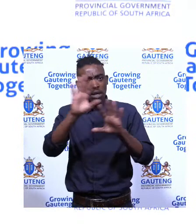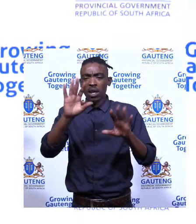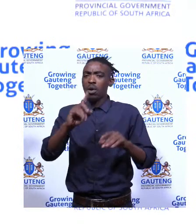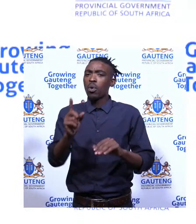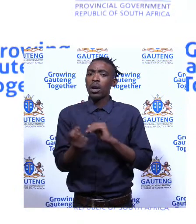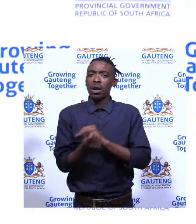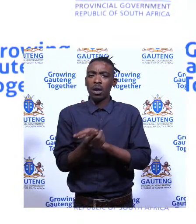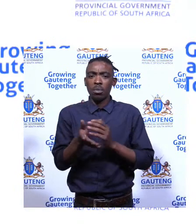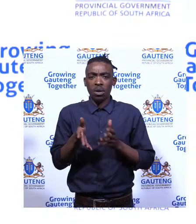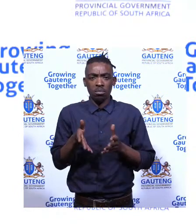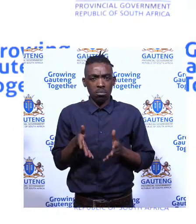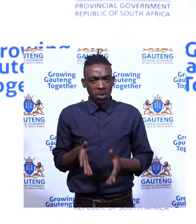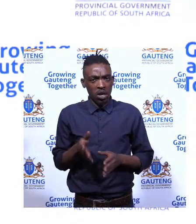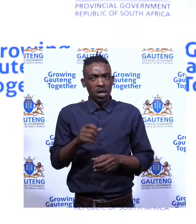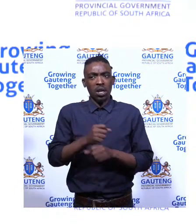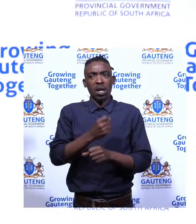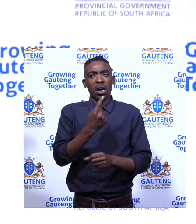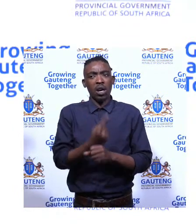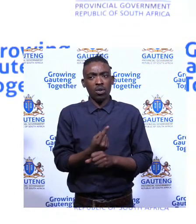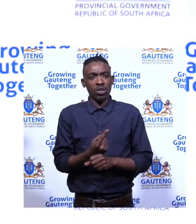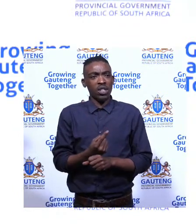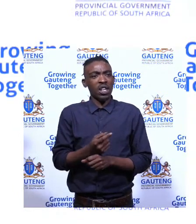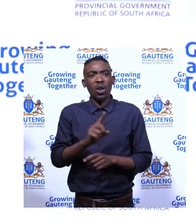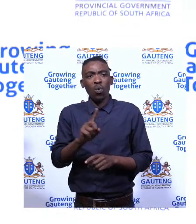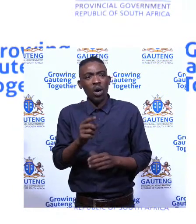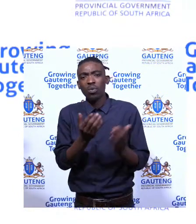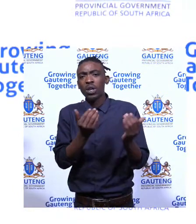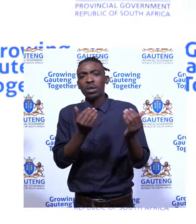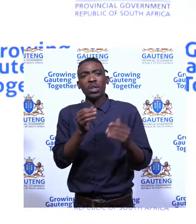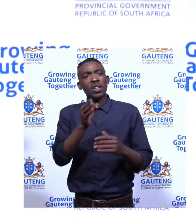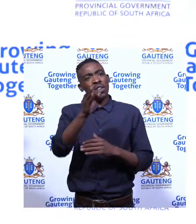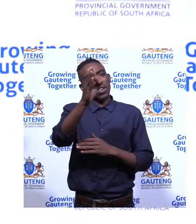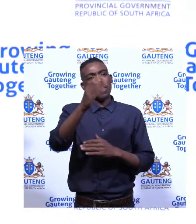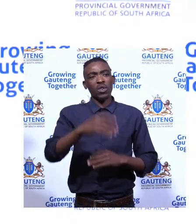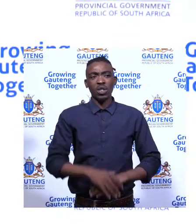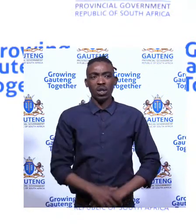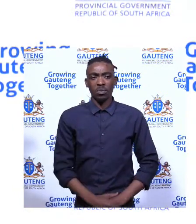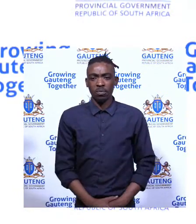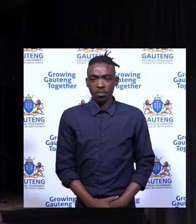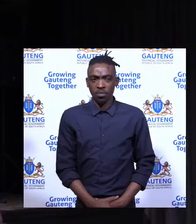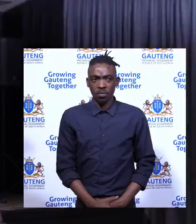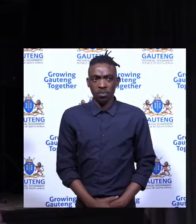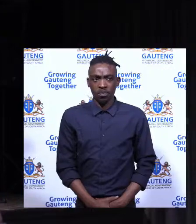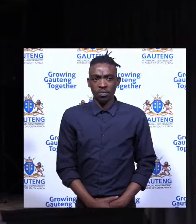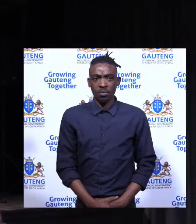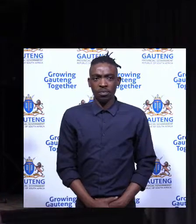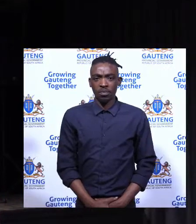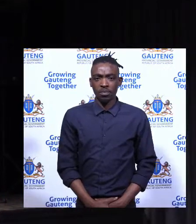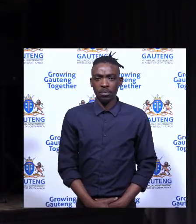of modeling, as well as what we expect to see in terms of different scenarios. Thanks, Prof. Malado.